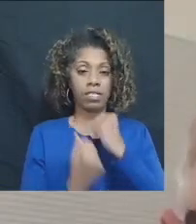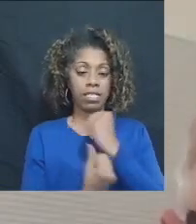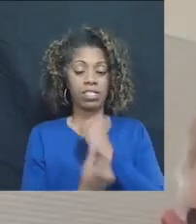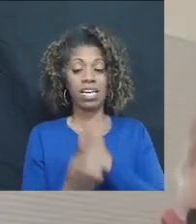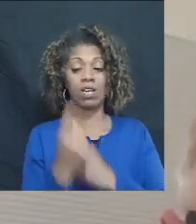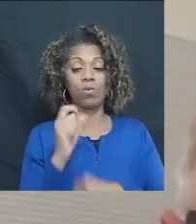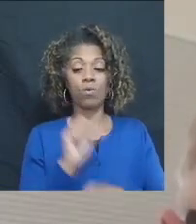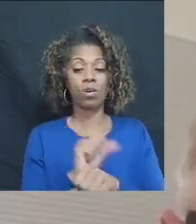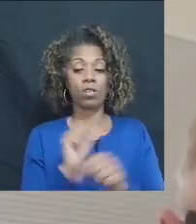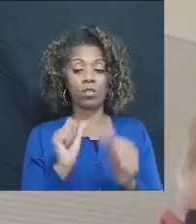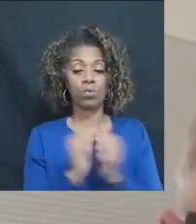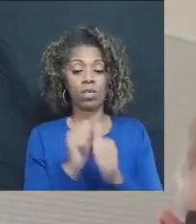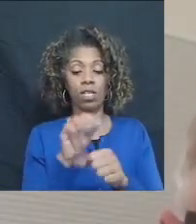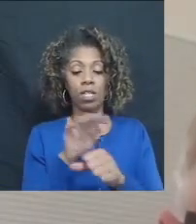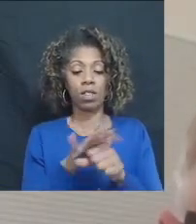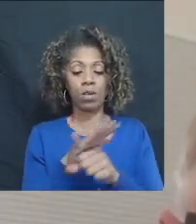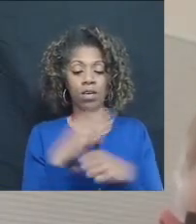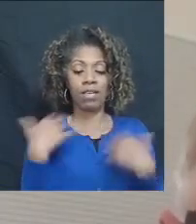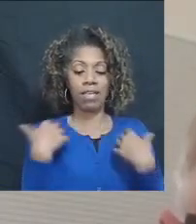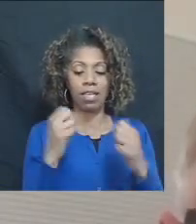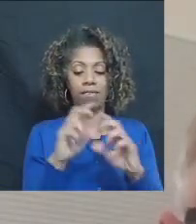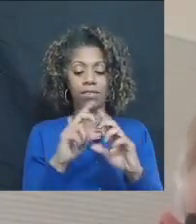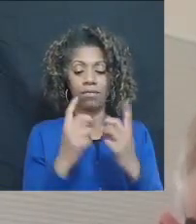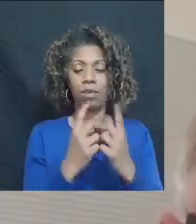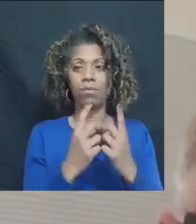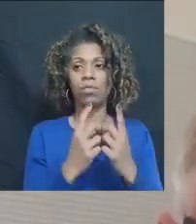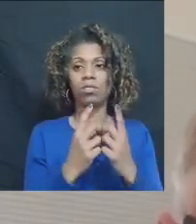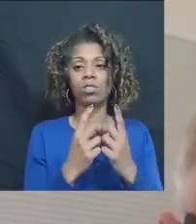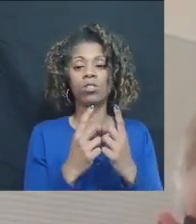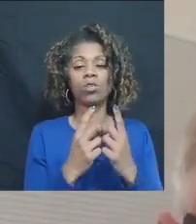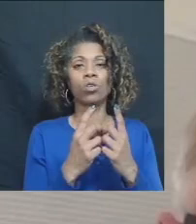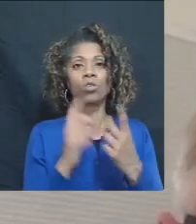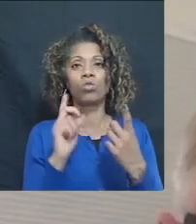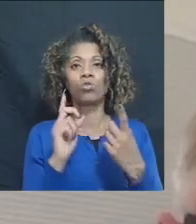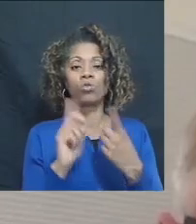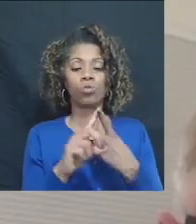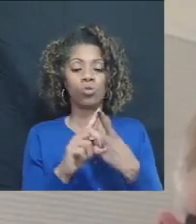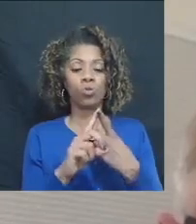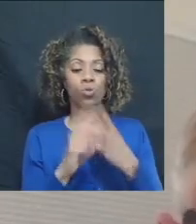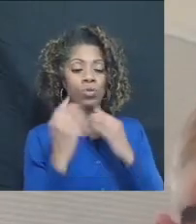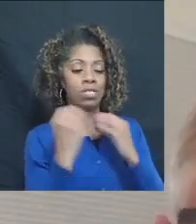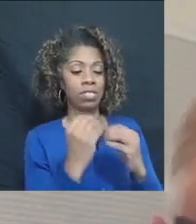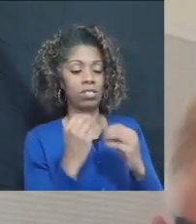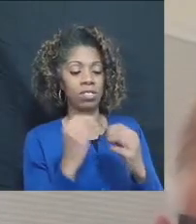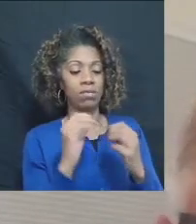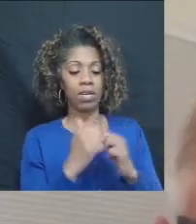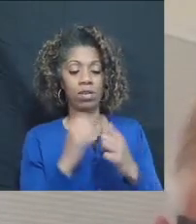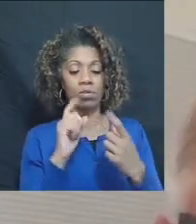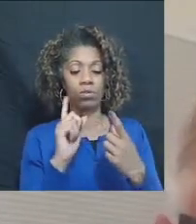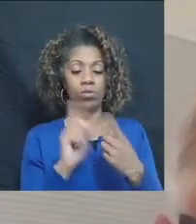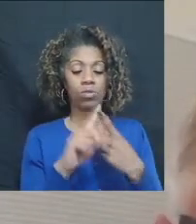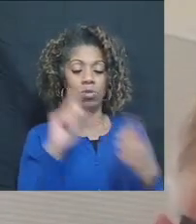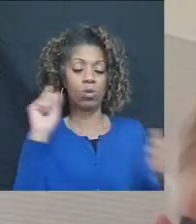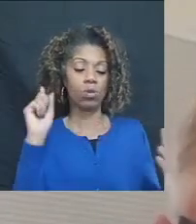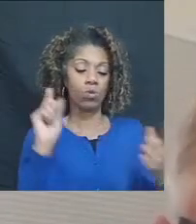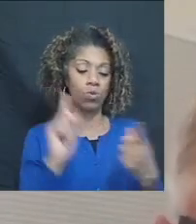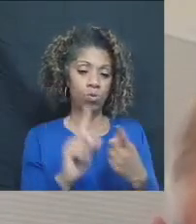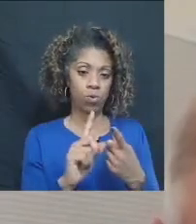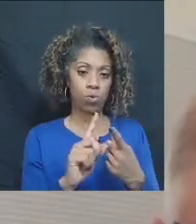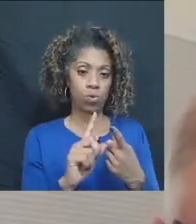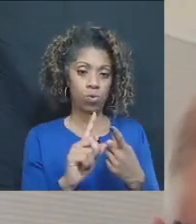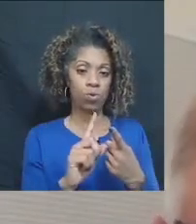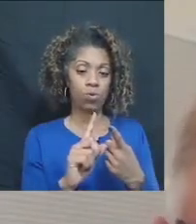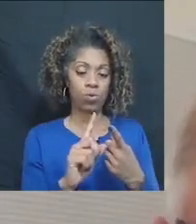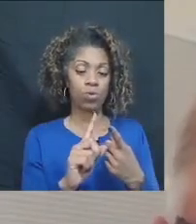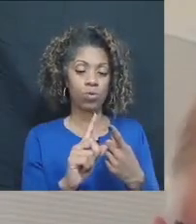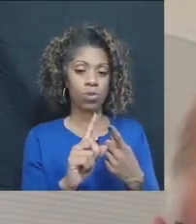departments and helping health departments learn how to mitigate the impact of climate change. So from a public health standpoint, that's one angle,